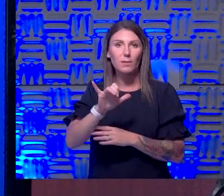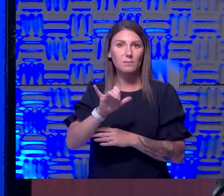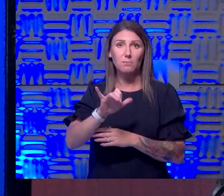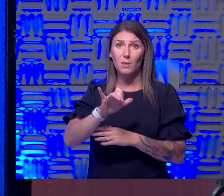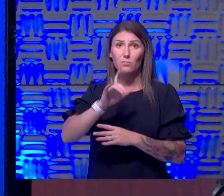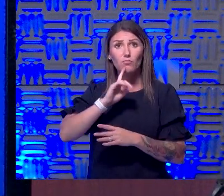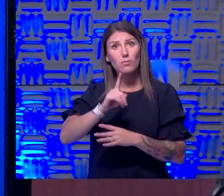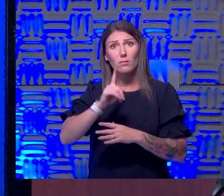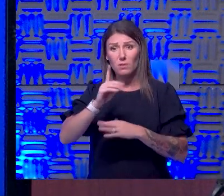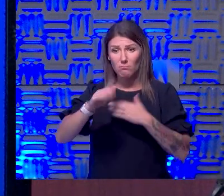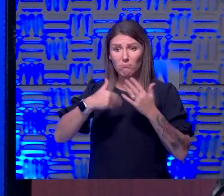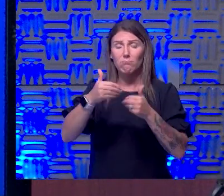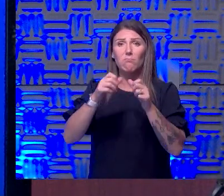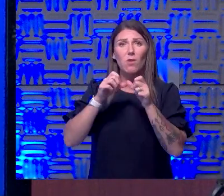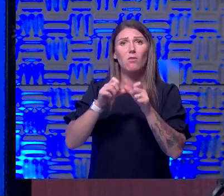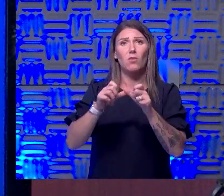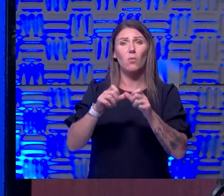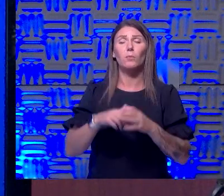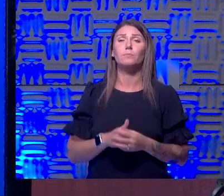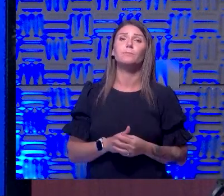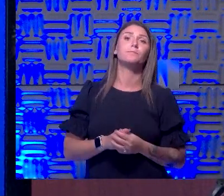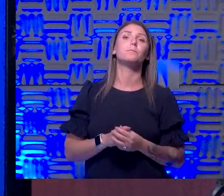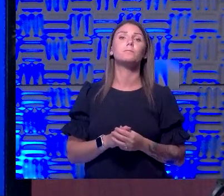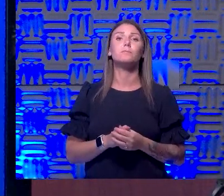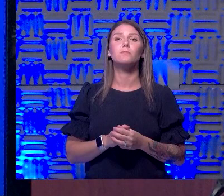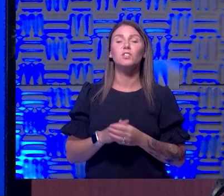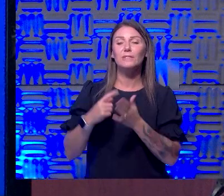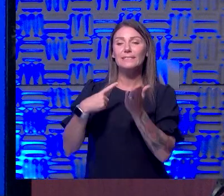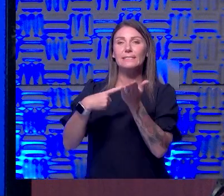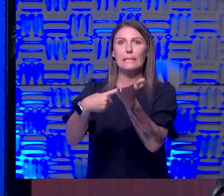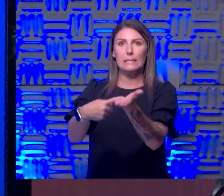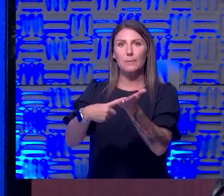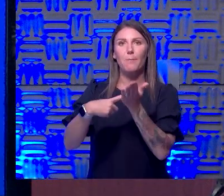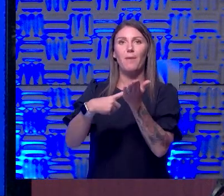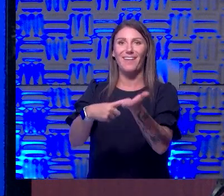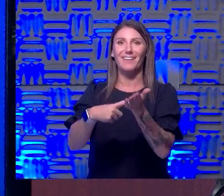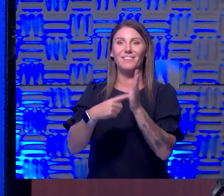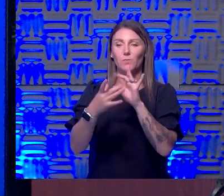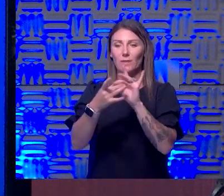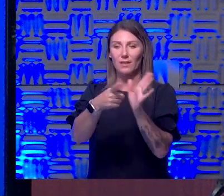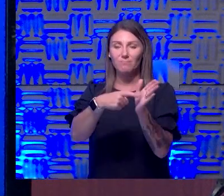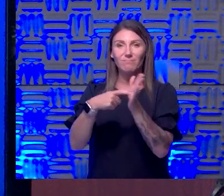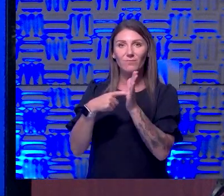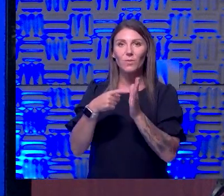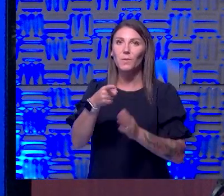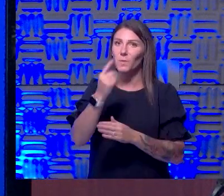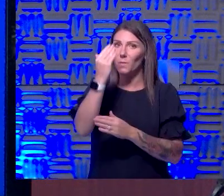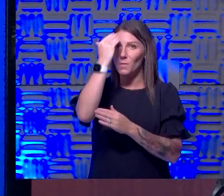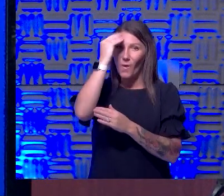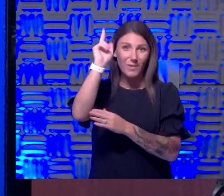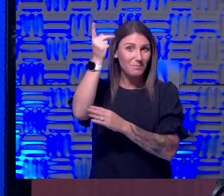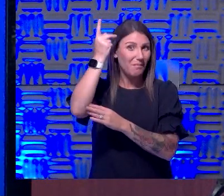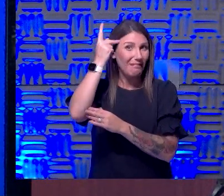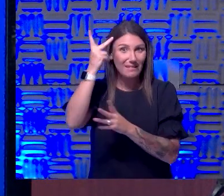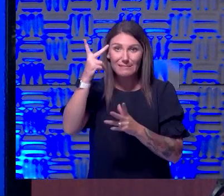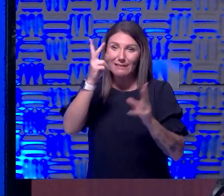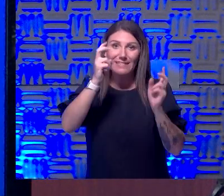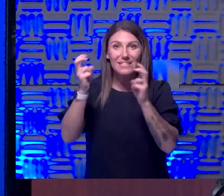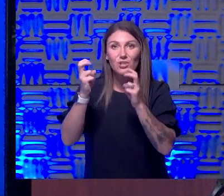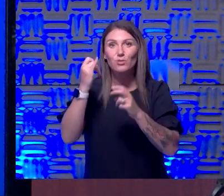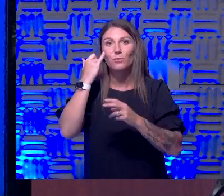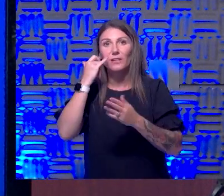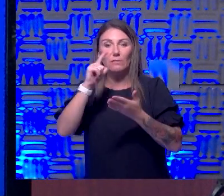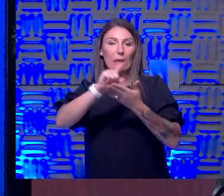strong. There's been a debate around the mandate. As you know, it's a highly politicized issue, whether people should be